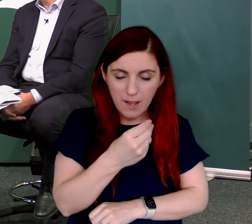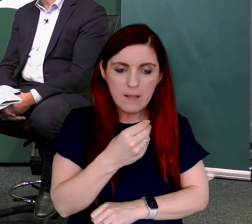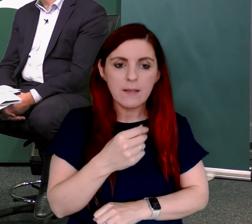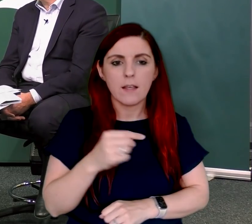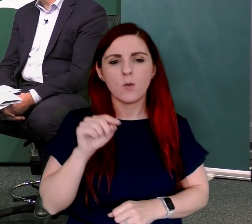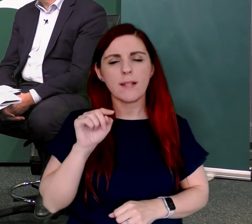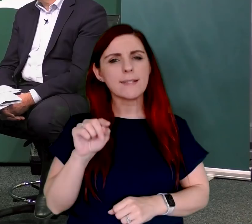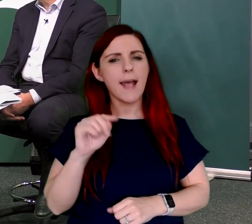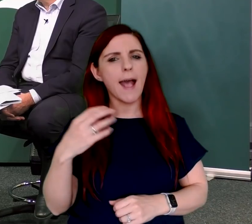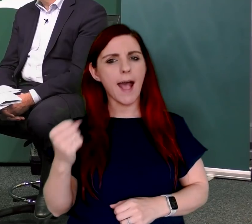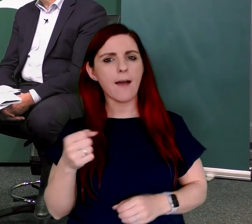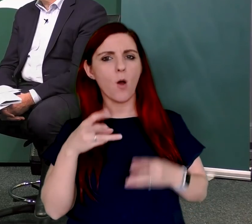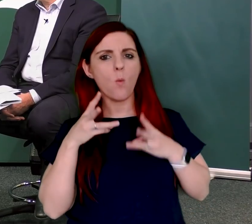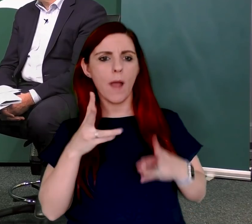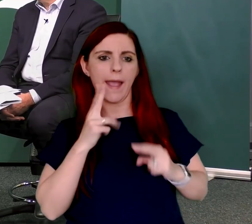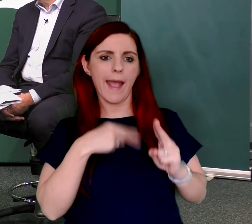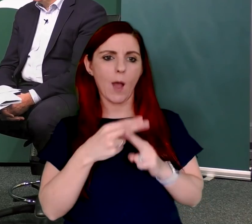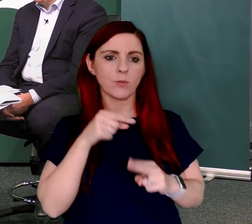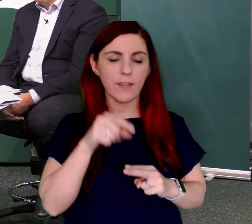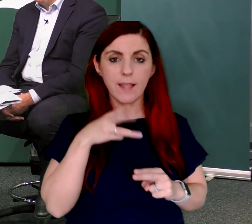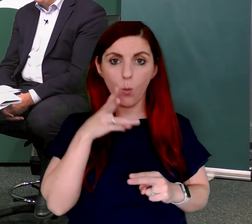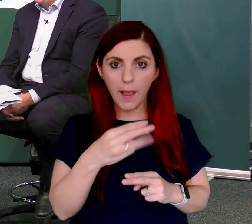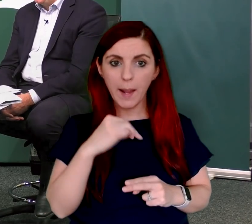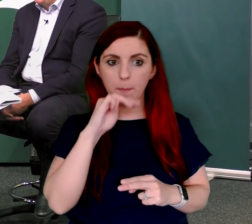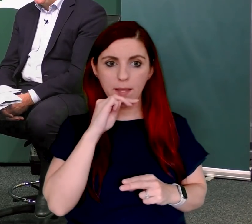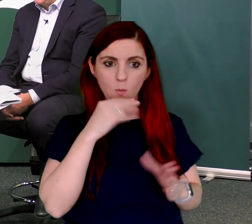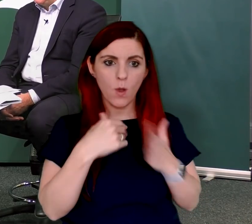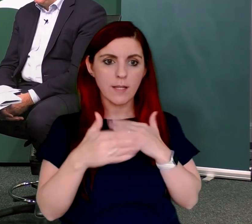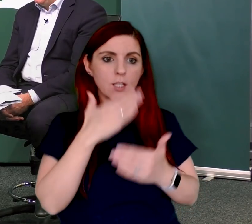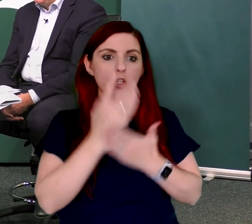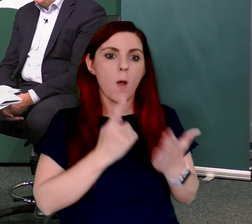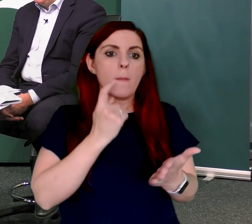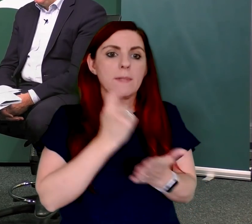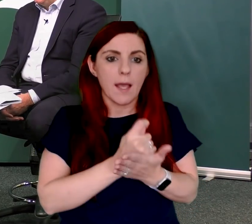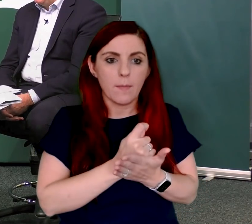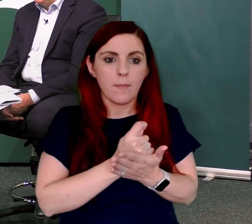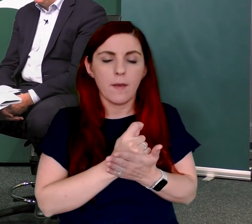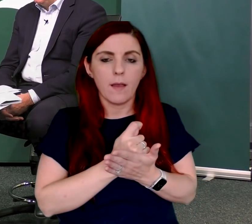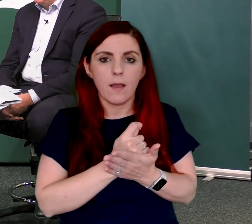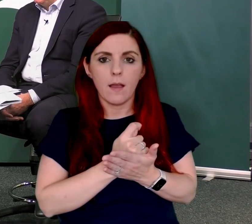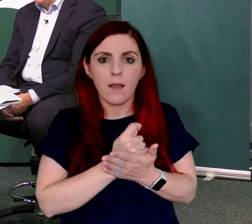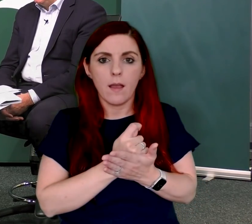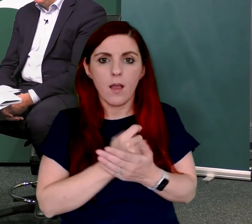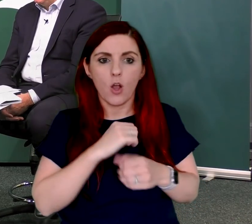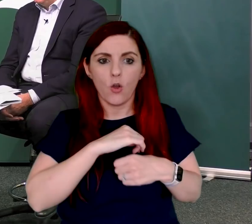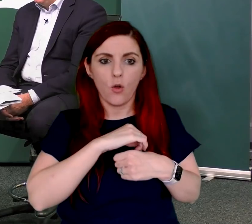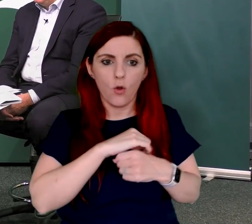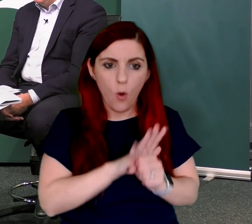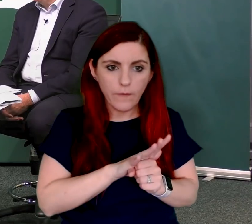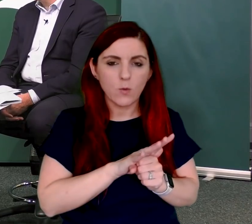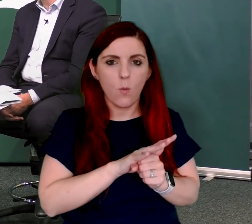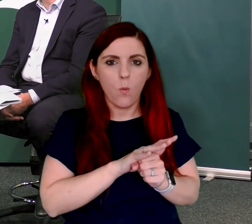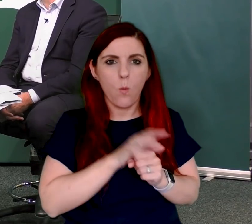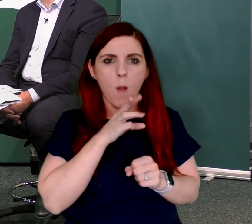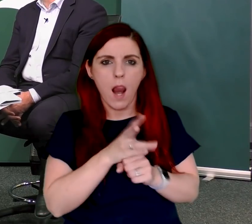way out of this that ultimately will involve, at some stage, this virus becoming endemic, where we will see outbreaks, seasonal outbreaks, where